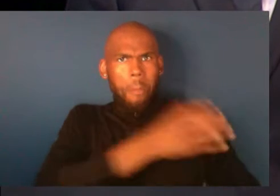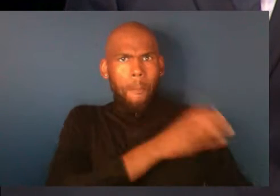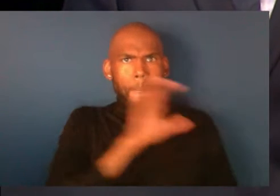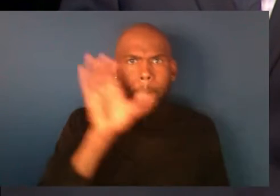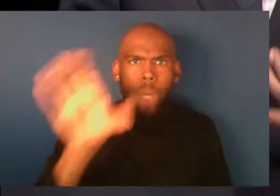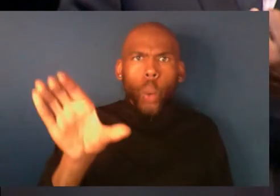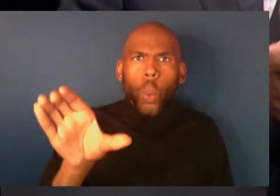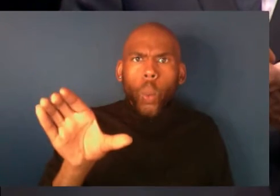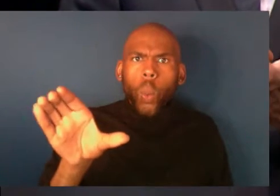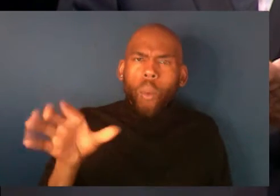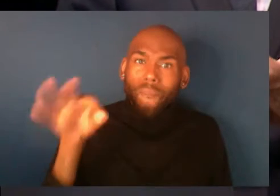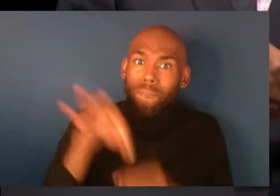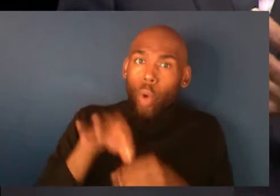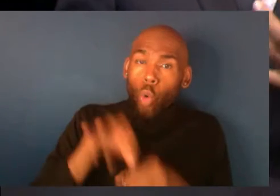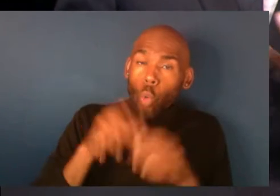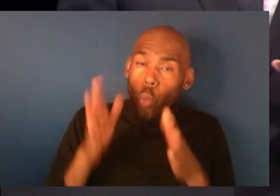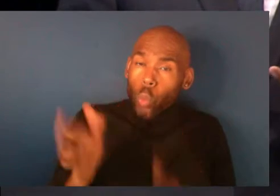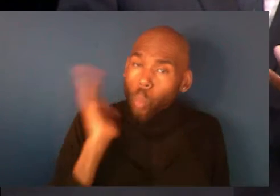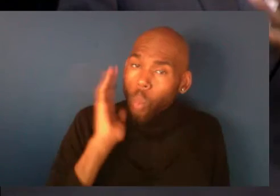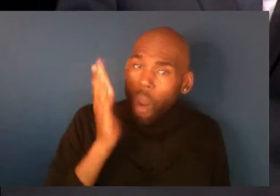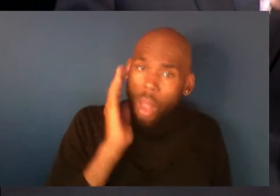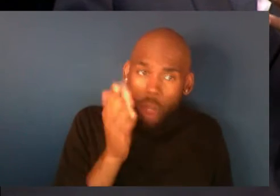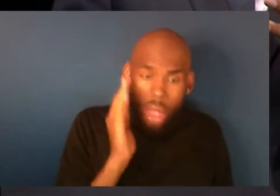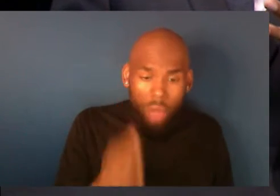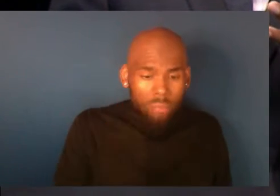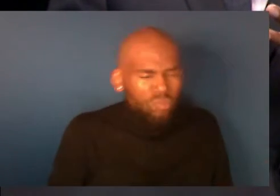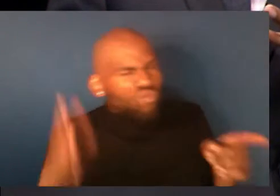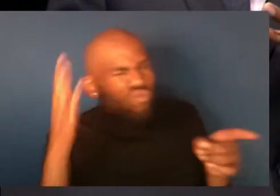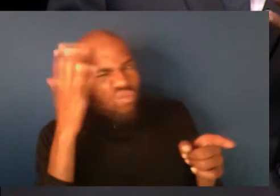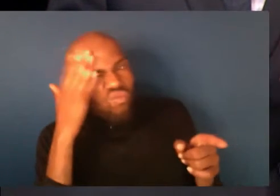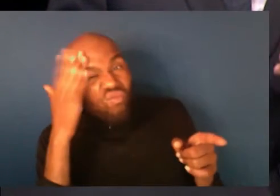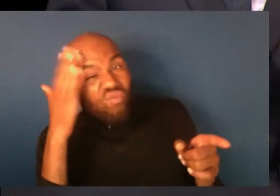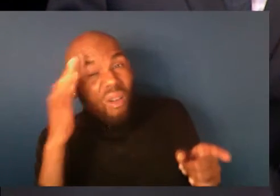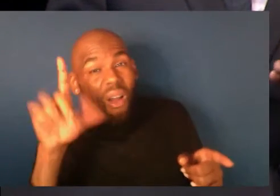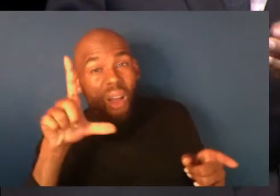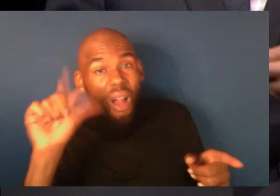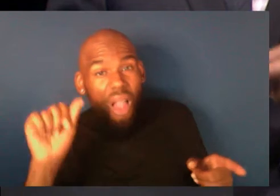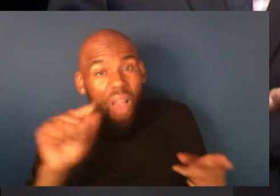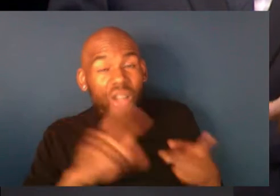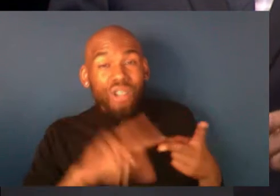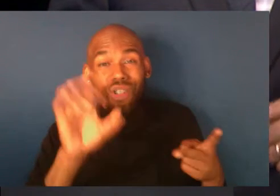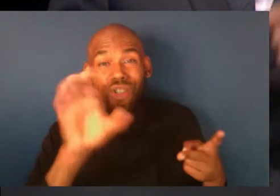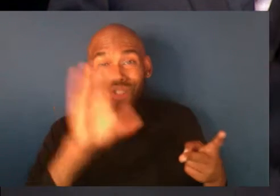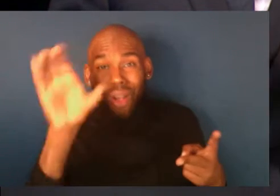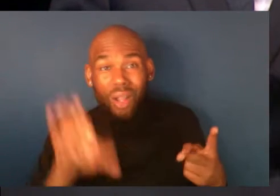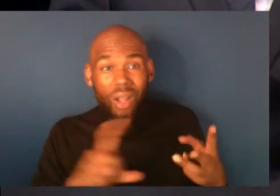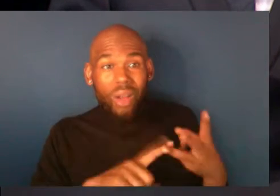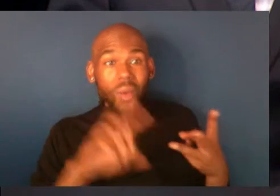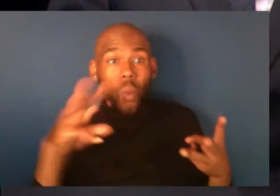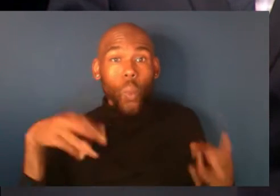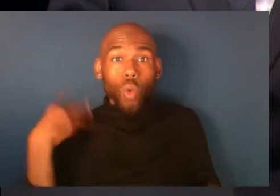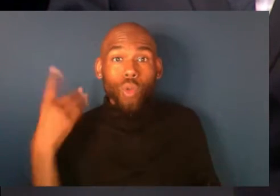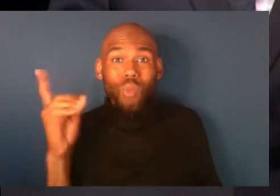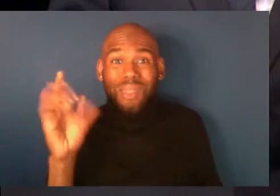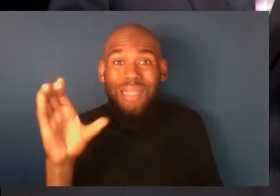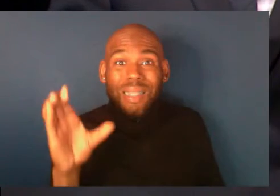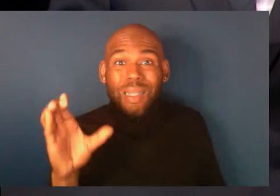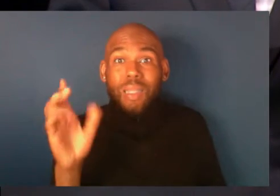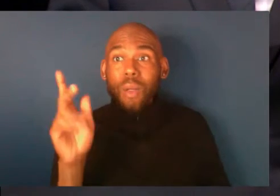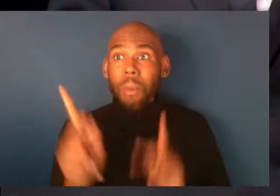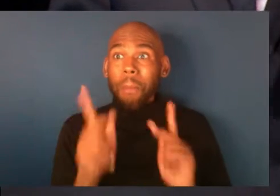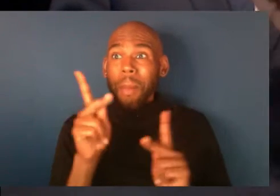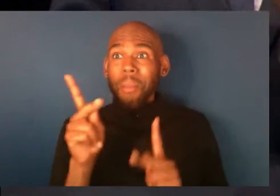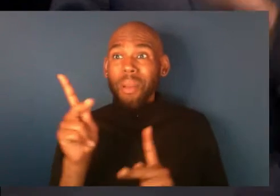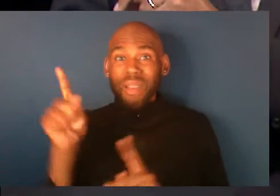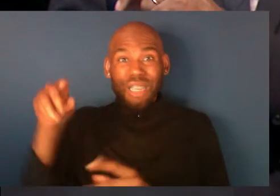I'm aware that in Los Angeles, Chicago, and in Washington, D.C., people who are in jail can actually